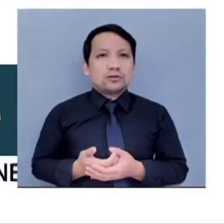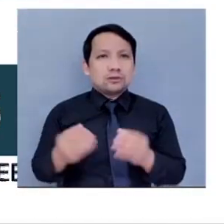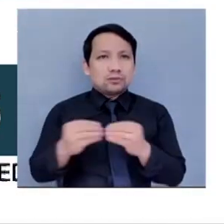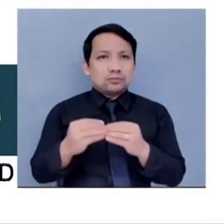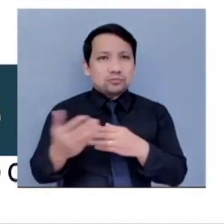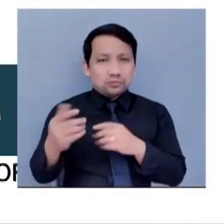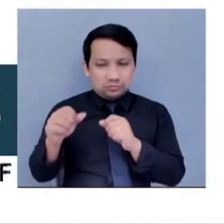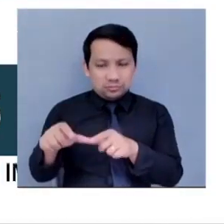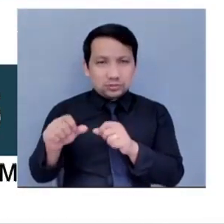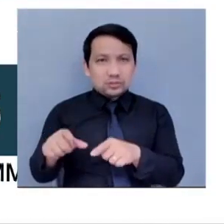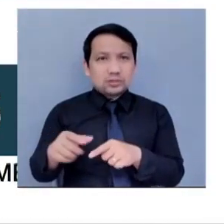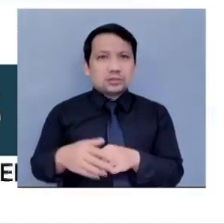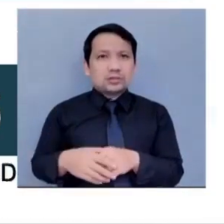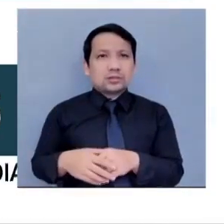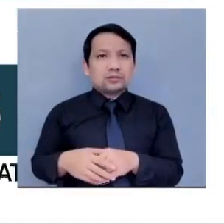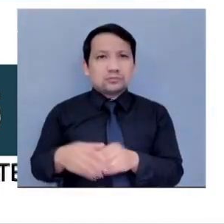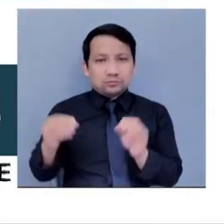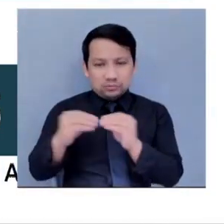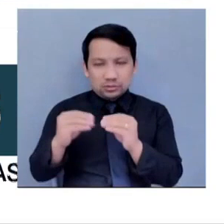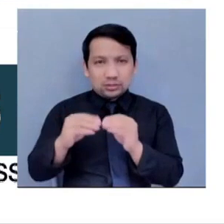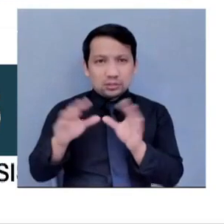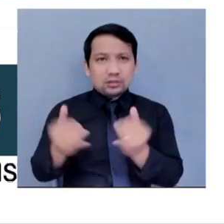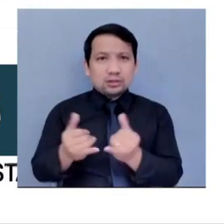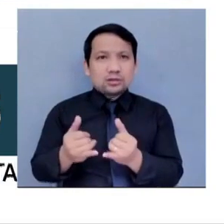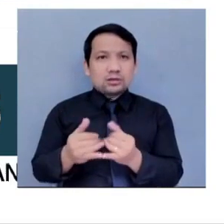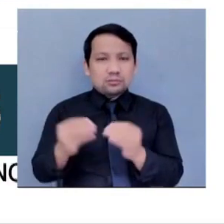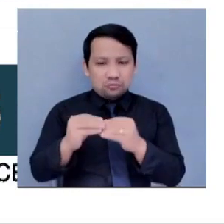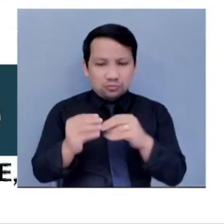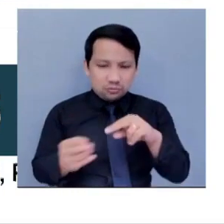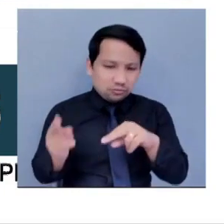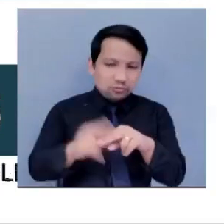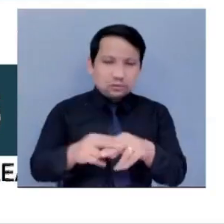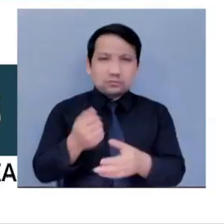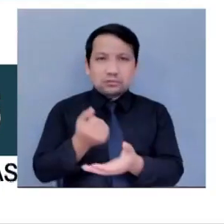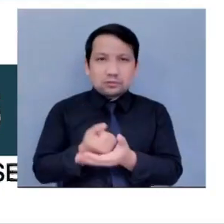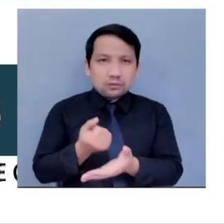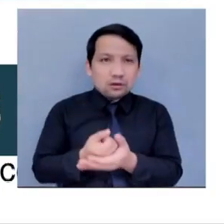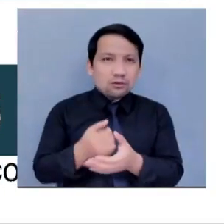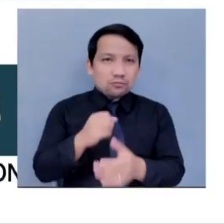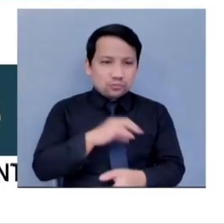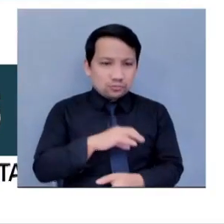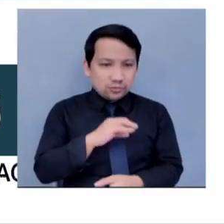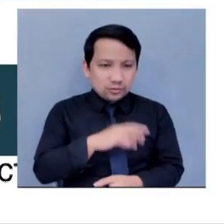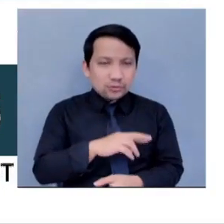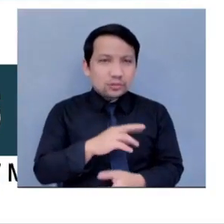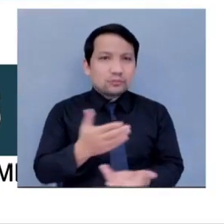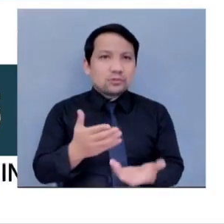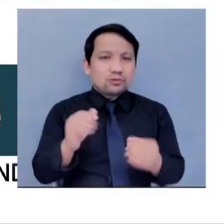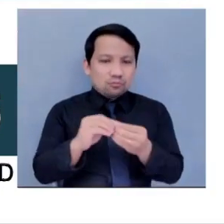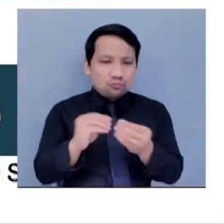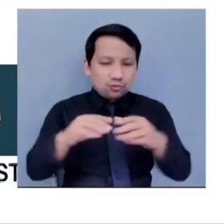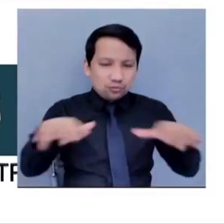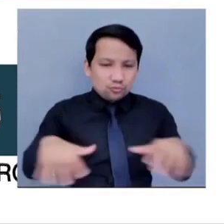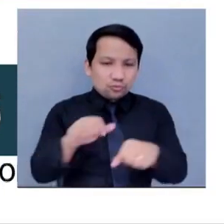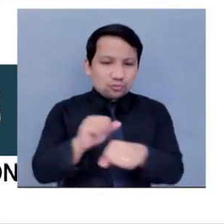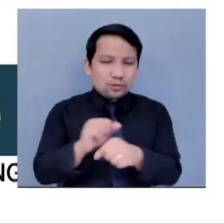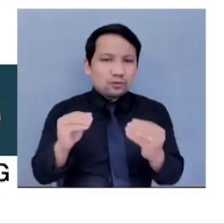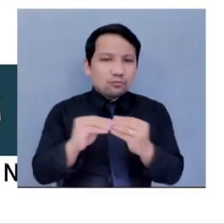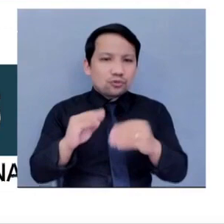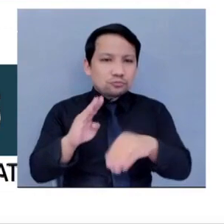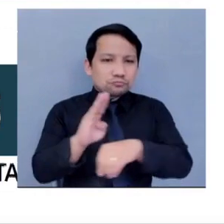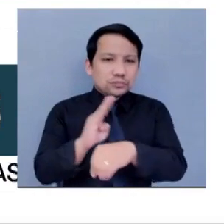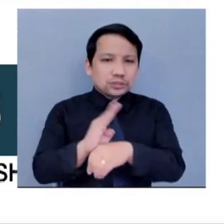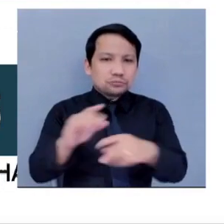sales for companies and industries, more income, more employment opportunities, and other business opportunities. So now